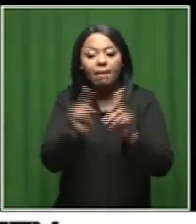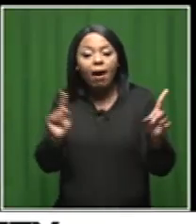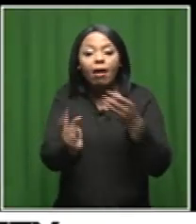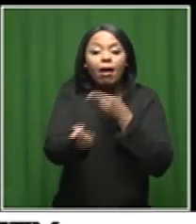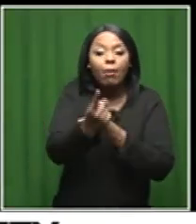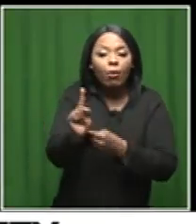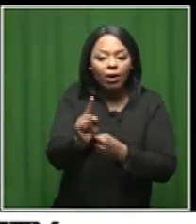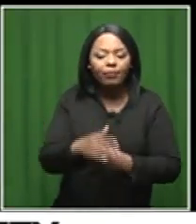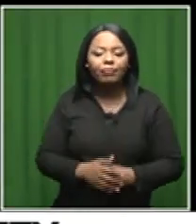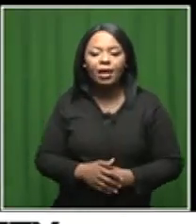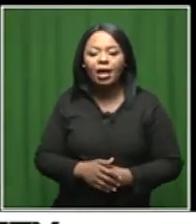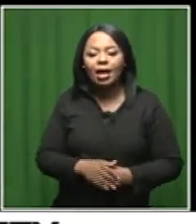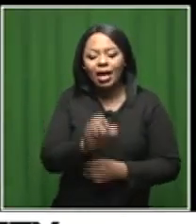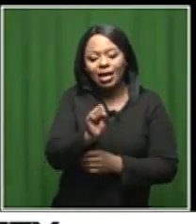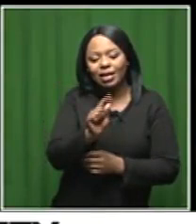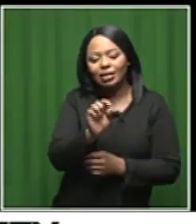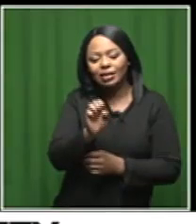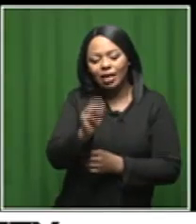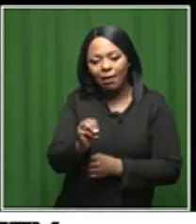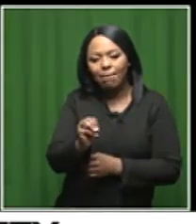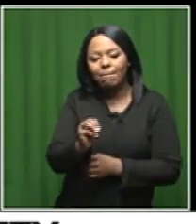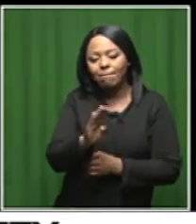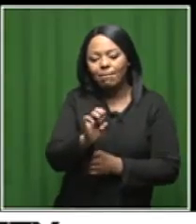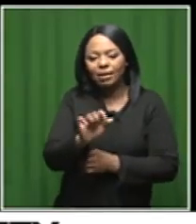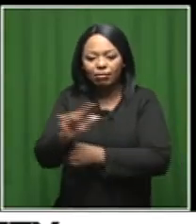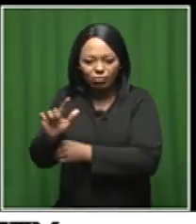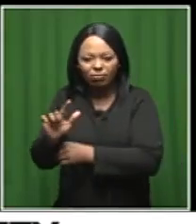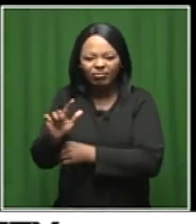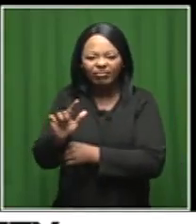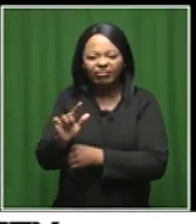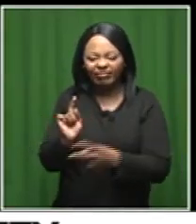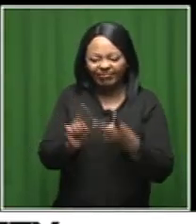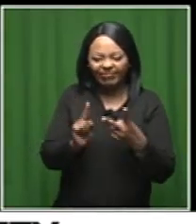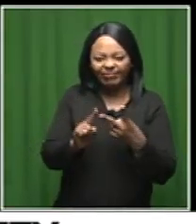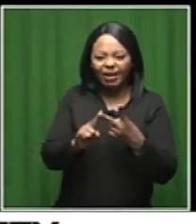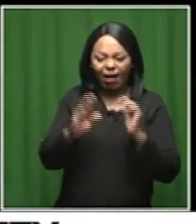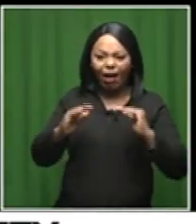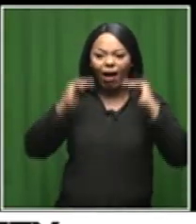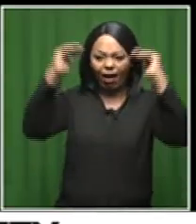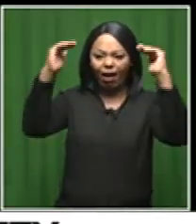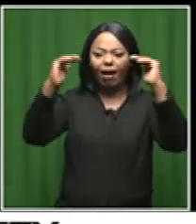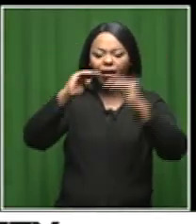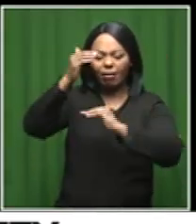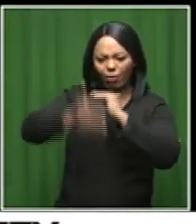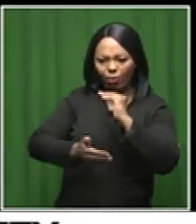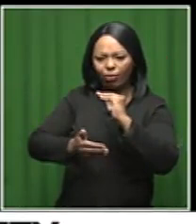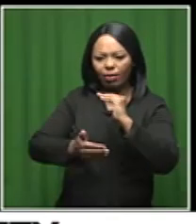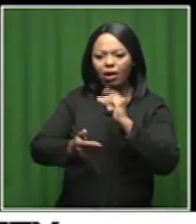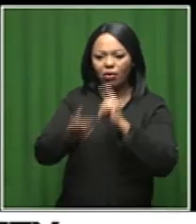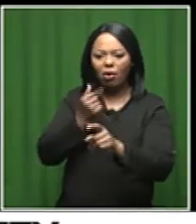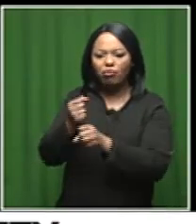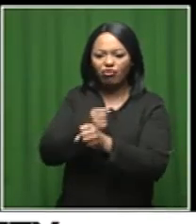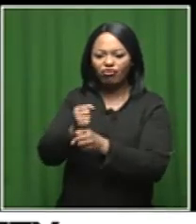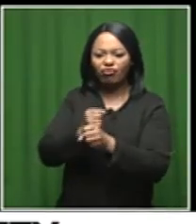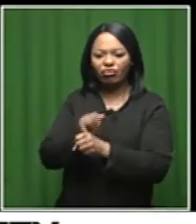that stem cells live in niches. They are highly protected from